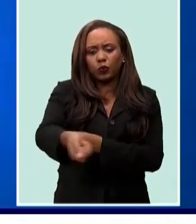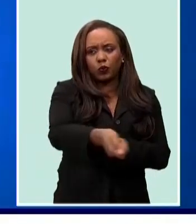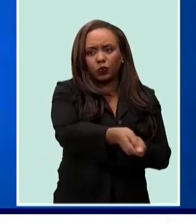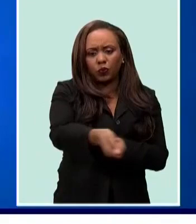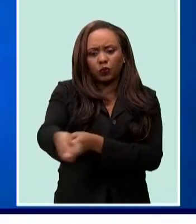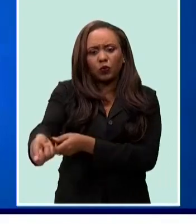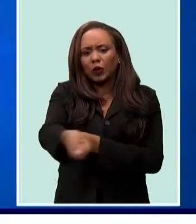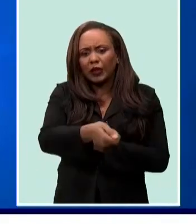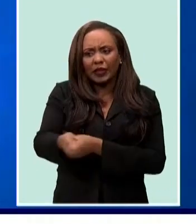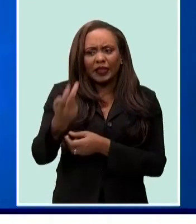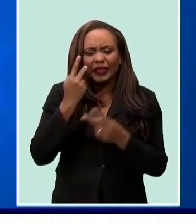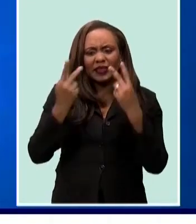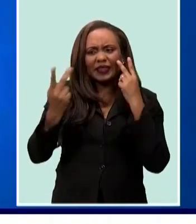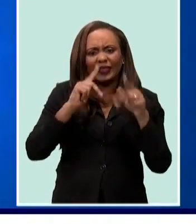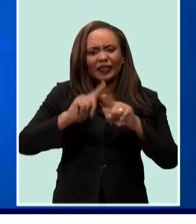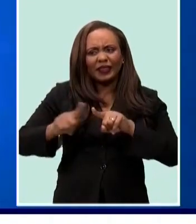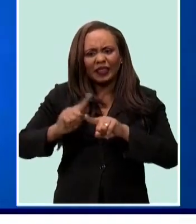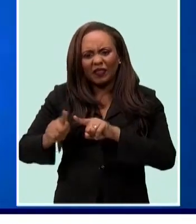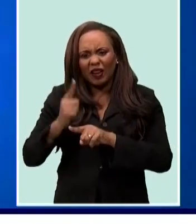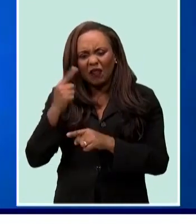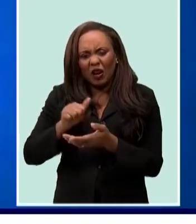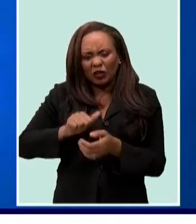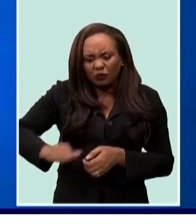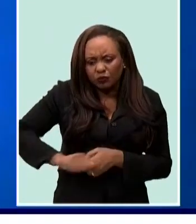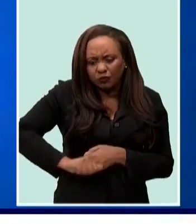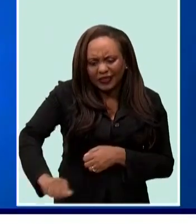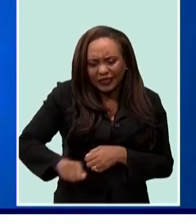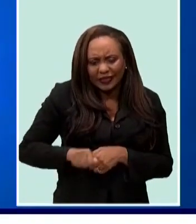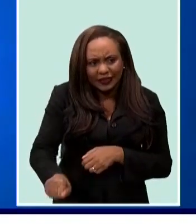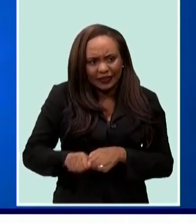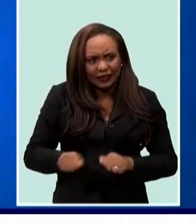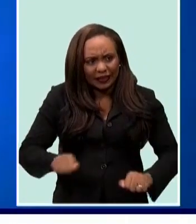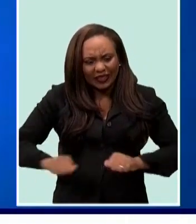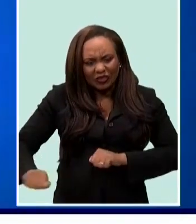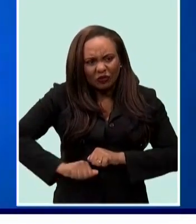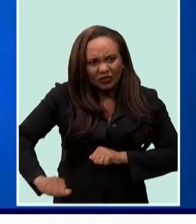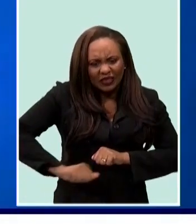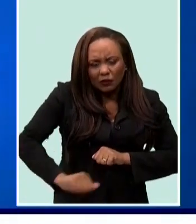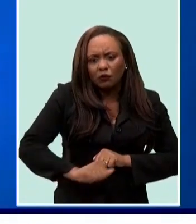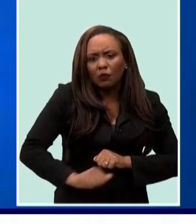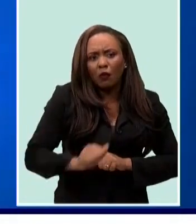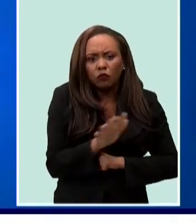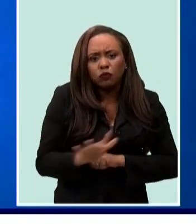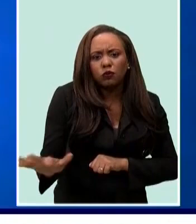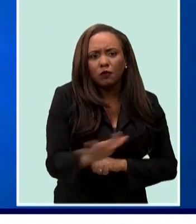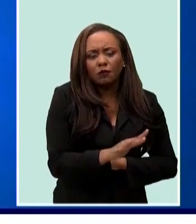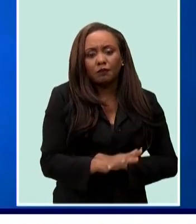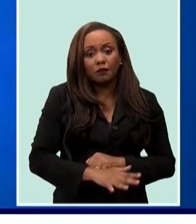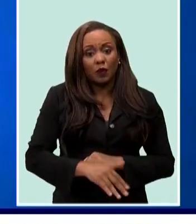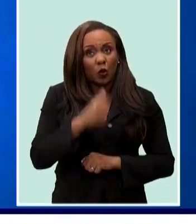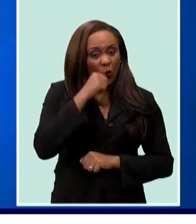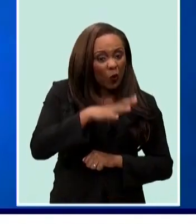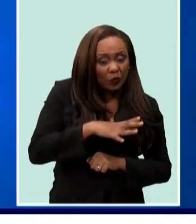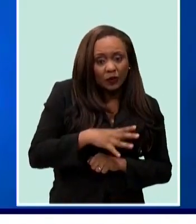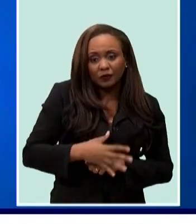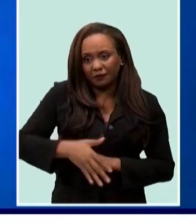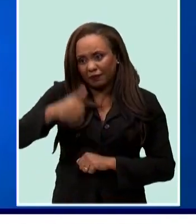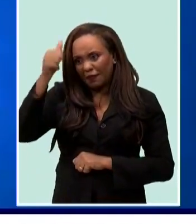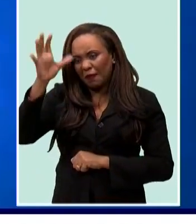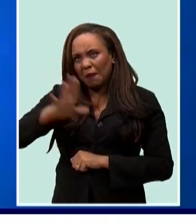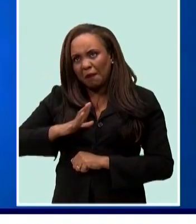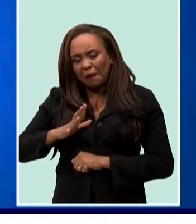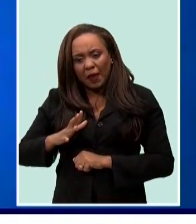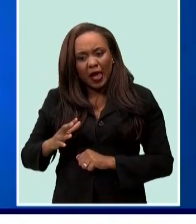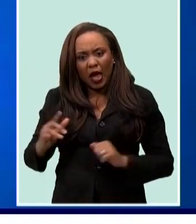heavy-duty equipment from the NCC to scrub floors and power wash their stalls. Both women and men came out for the cause, and